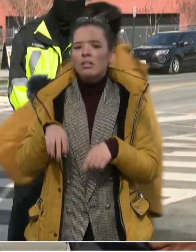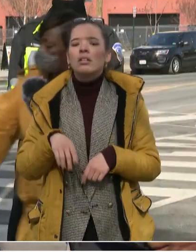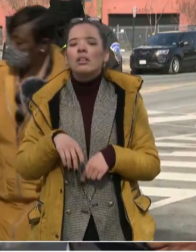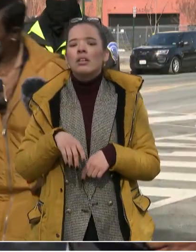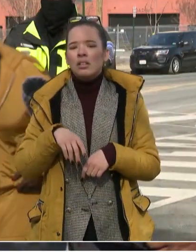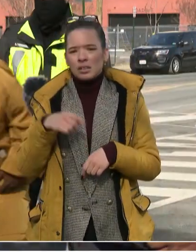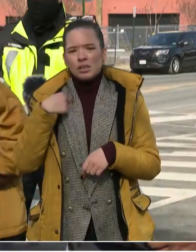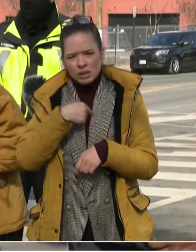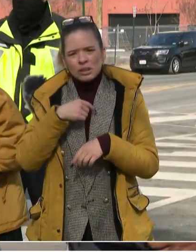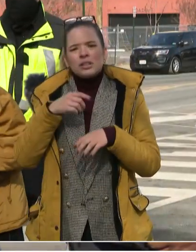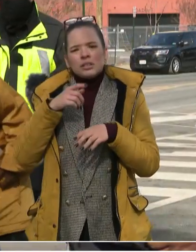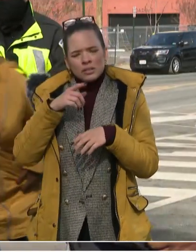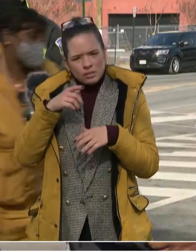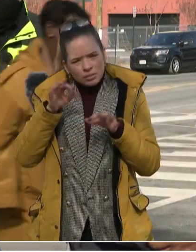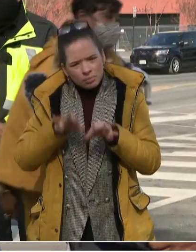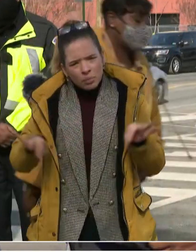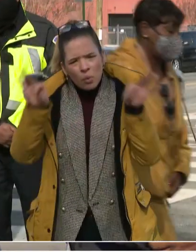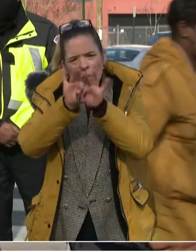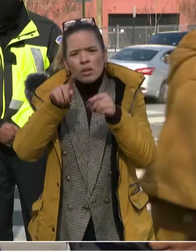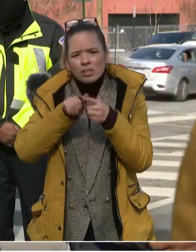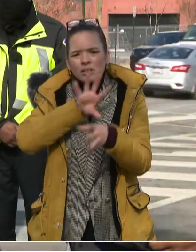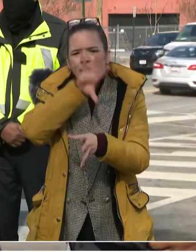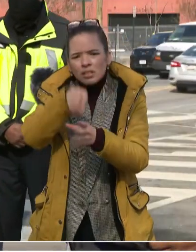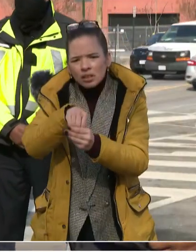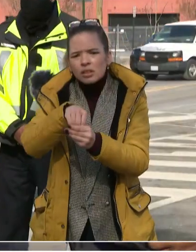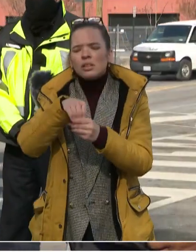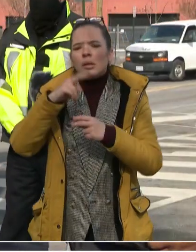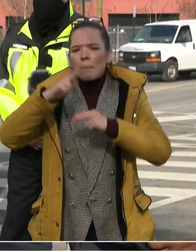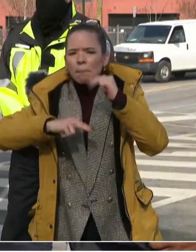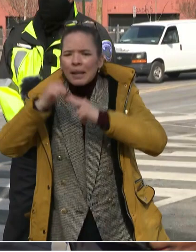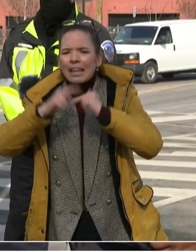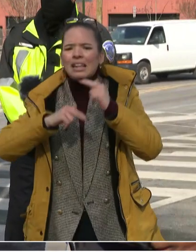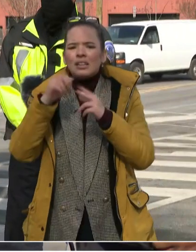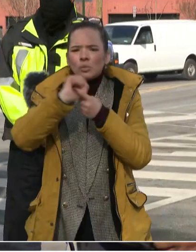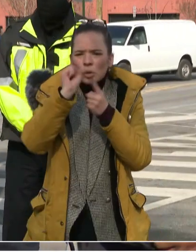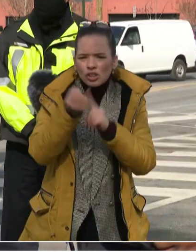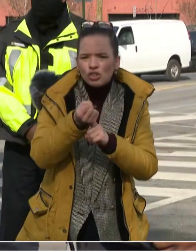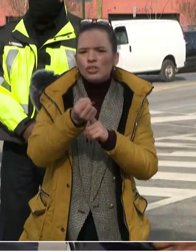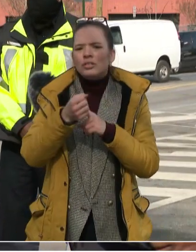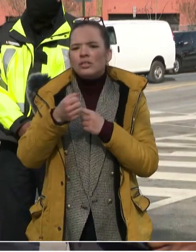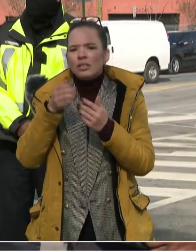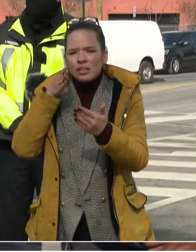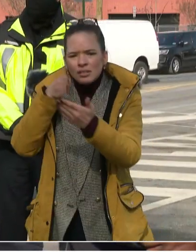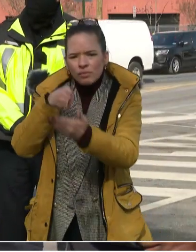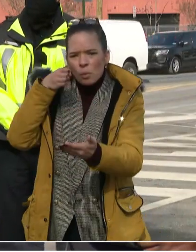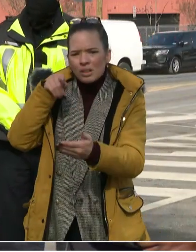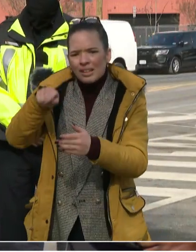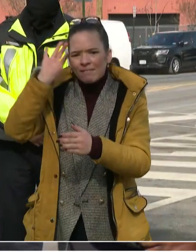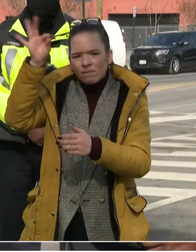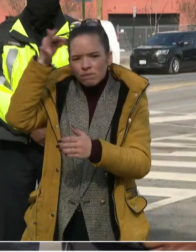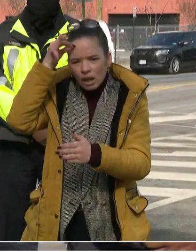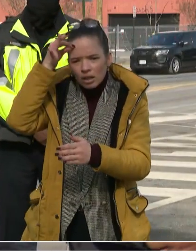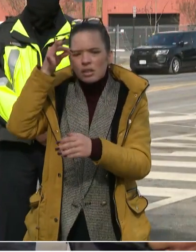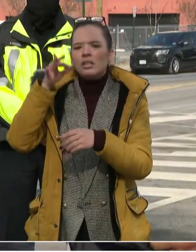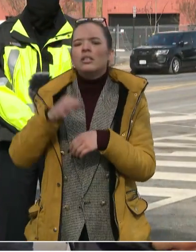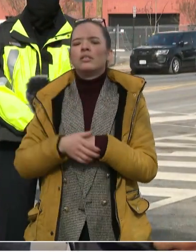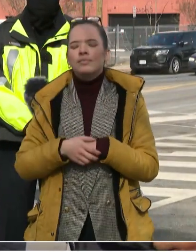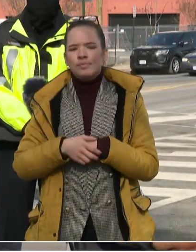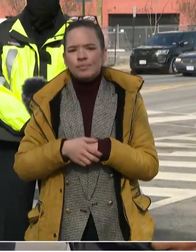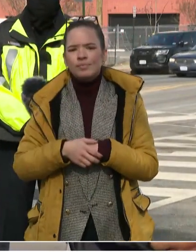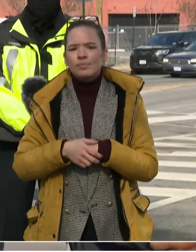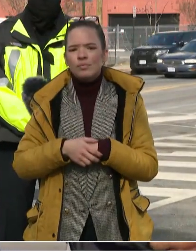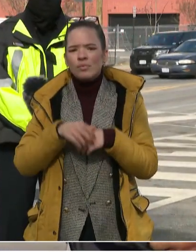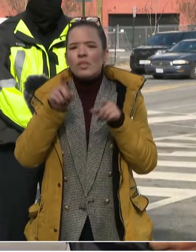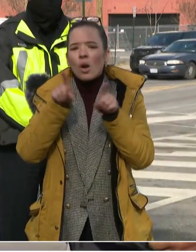build cases for state or federal prosecution. Since September, they've also been tasked with reviewing firearms in cases in the county